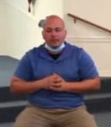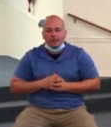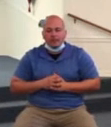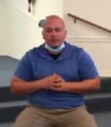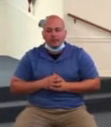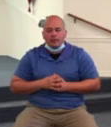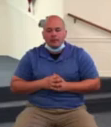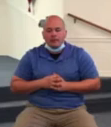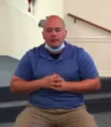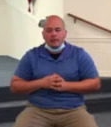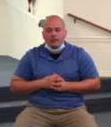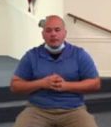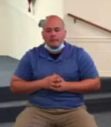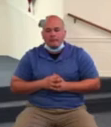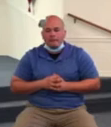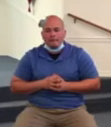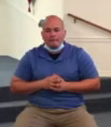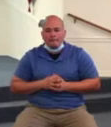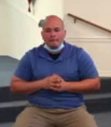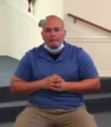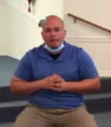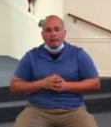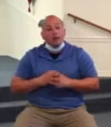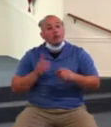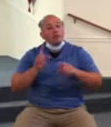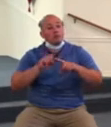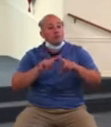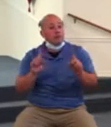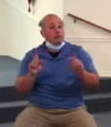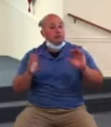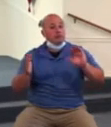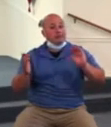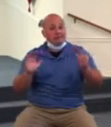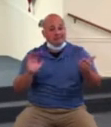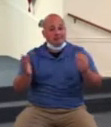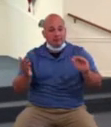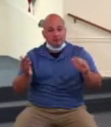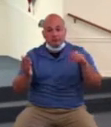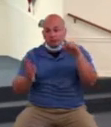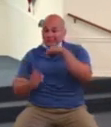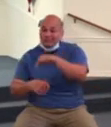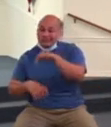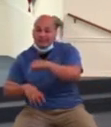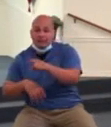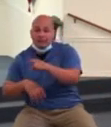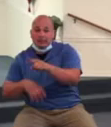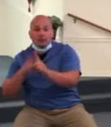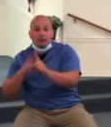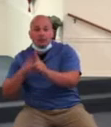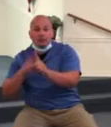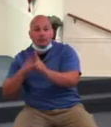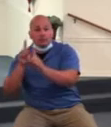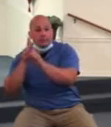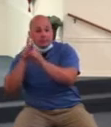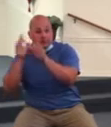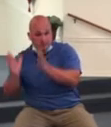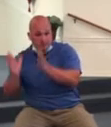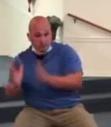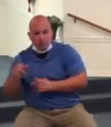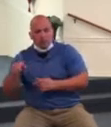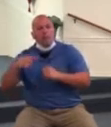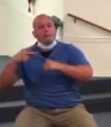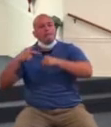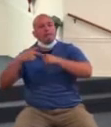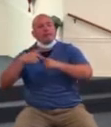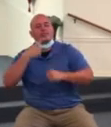But then in contrast, there are Jesus' apostles. Peter speaks on their behalf. He says to Jesus, "We have left all we had